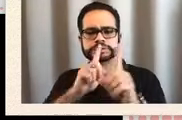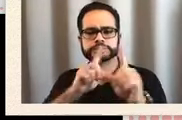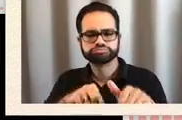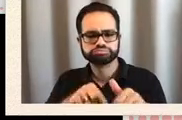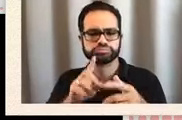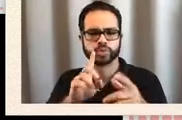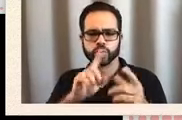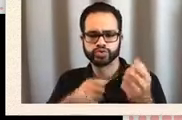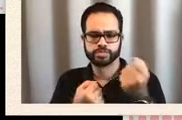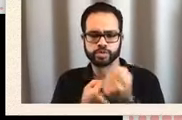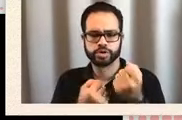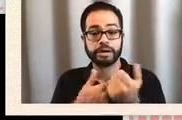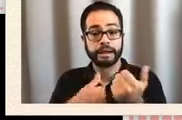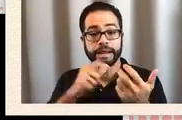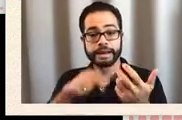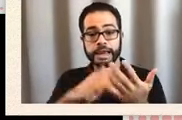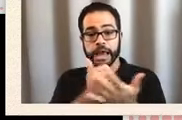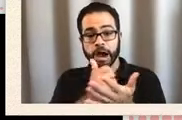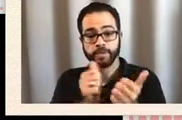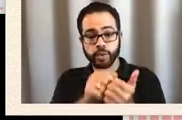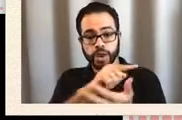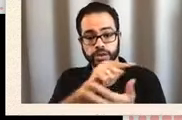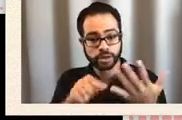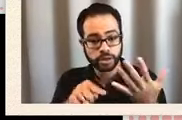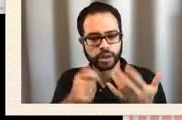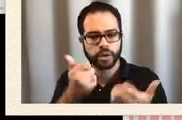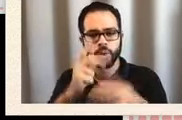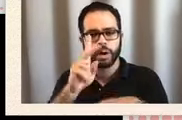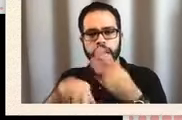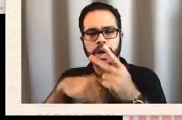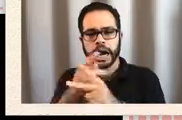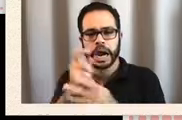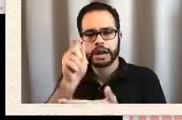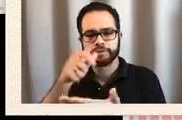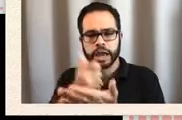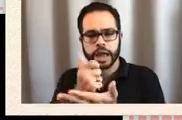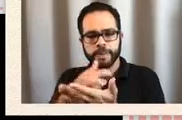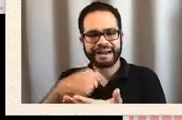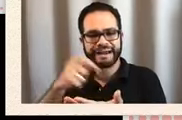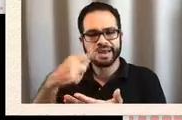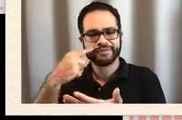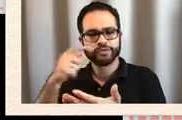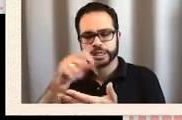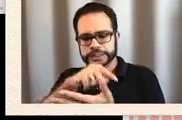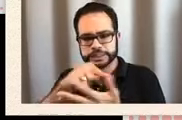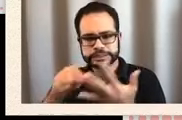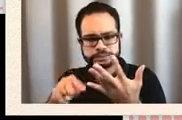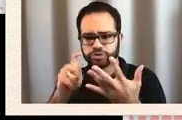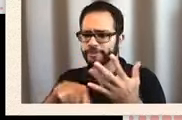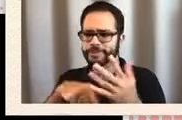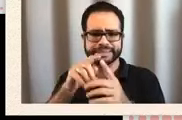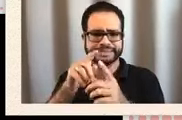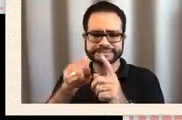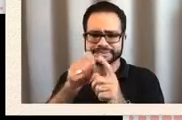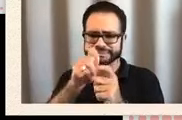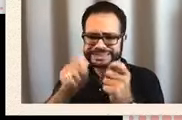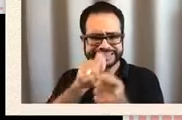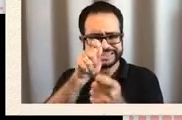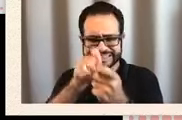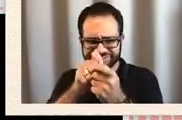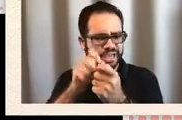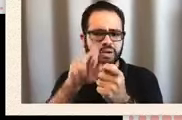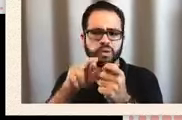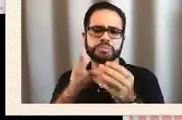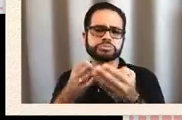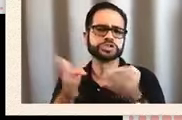with, and what kind of help do I need in each of these areas? And you can be as detailed as you want, or you can be a little bit more